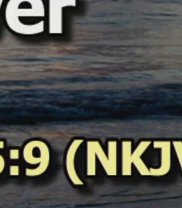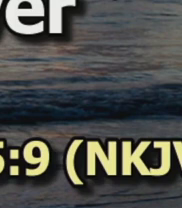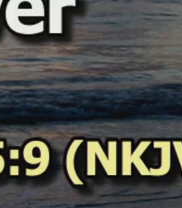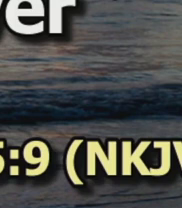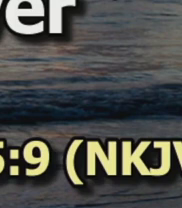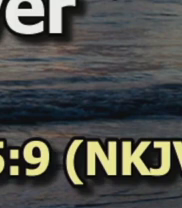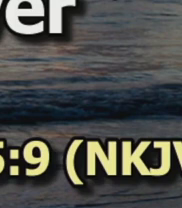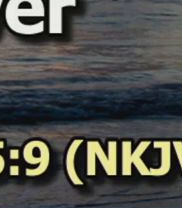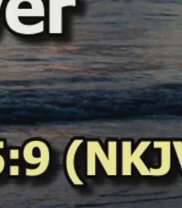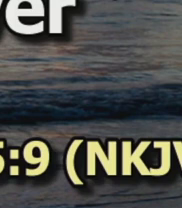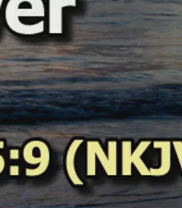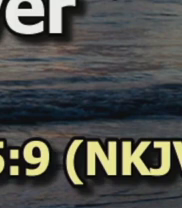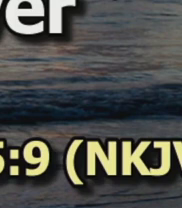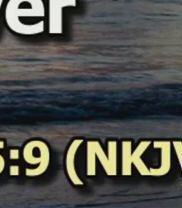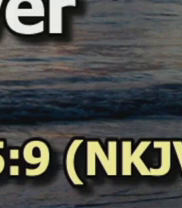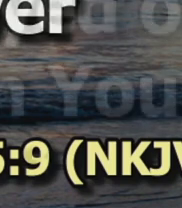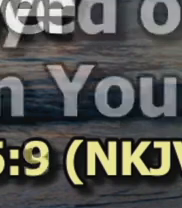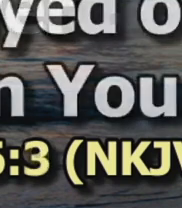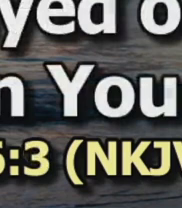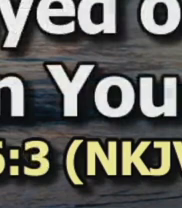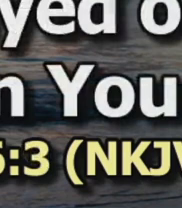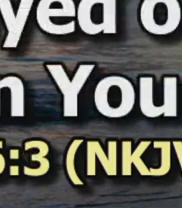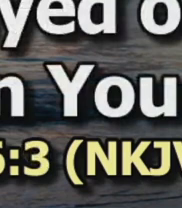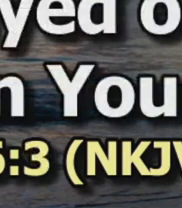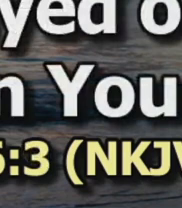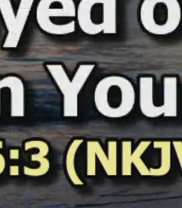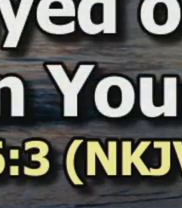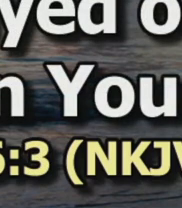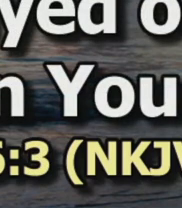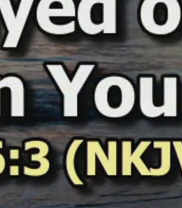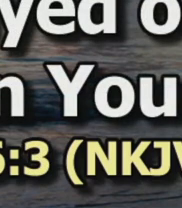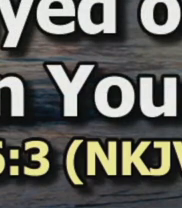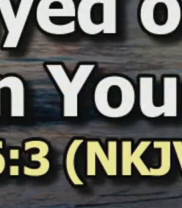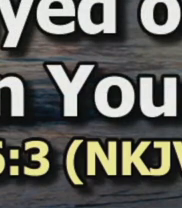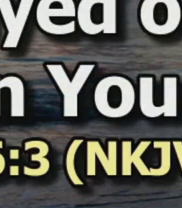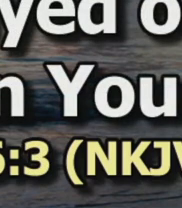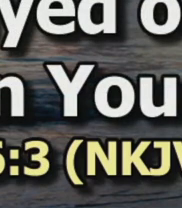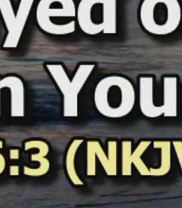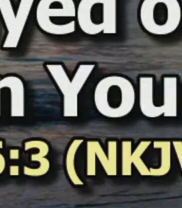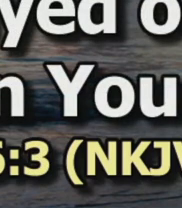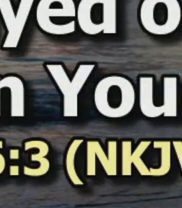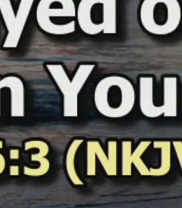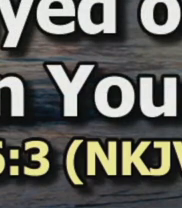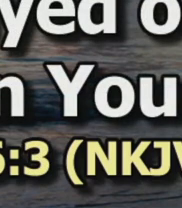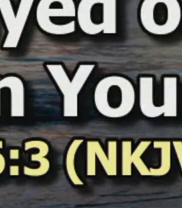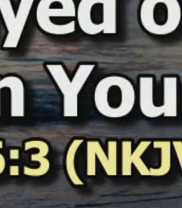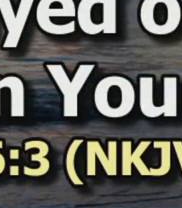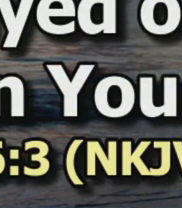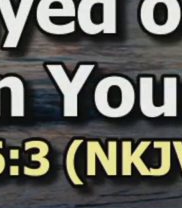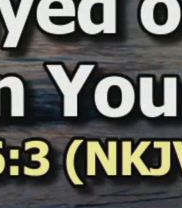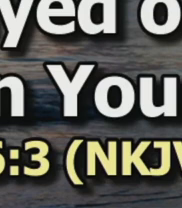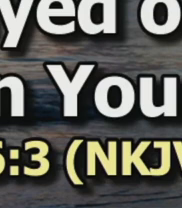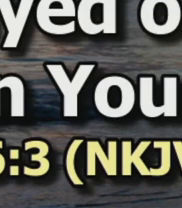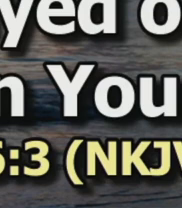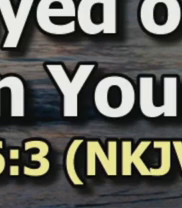Isaiah 26:3. Isaiah 26:3. You will keep in perfect peace. Ya kwamba utaweka katika imani timilifu. Those